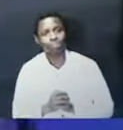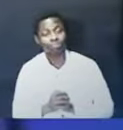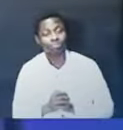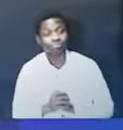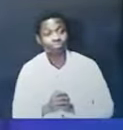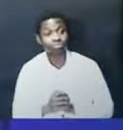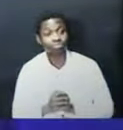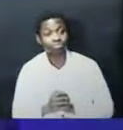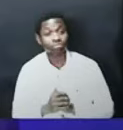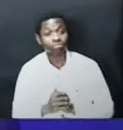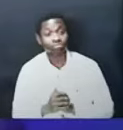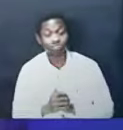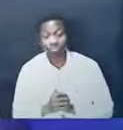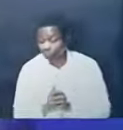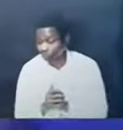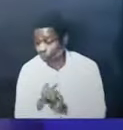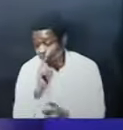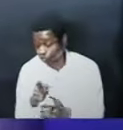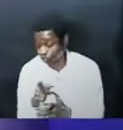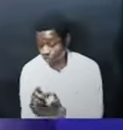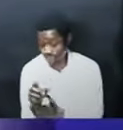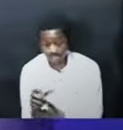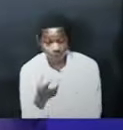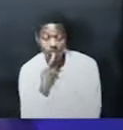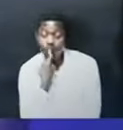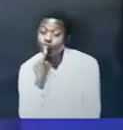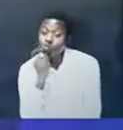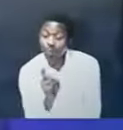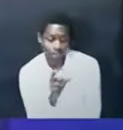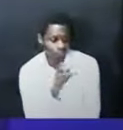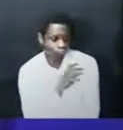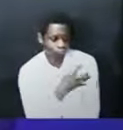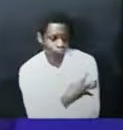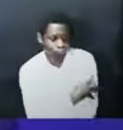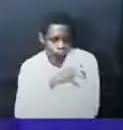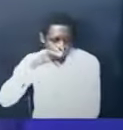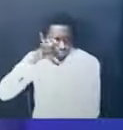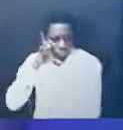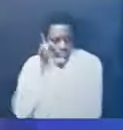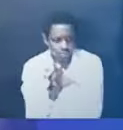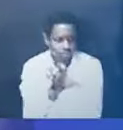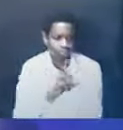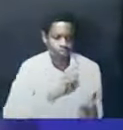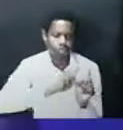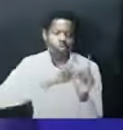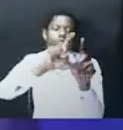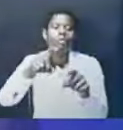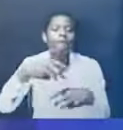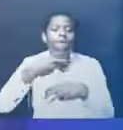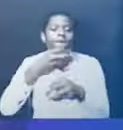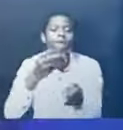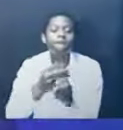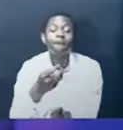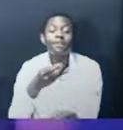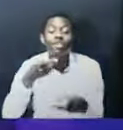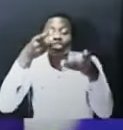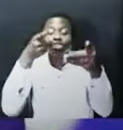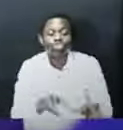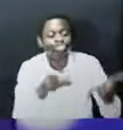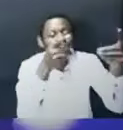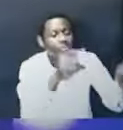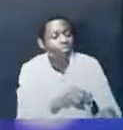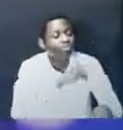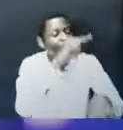In fact, the commission to go and make disciples of nations, and that the fact that they should go and preach